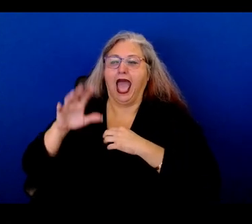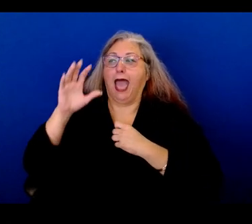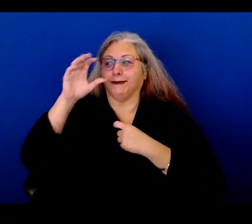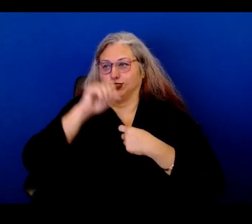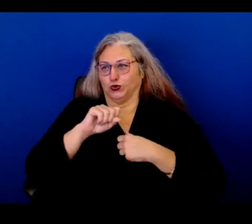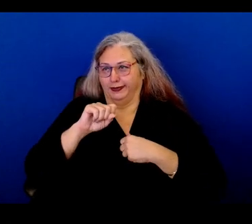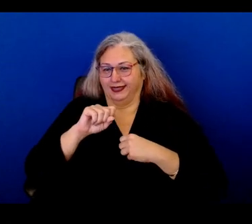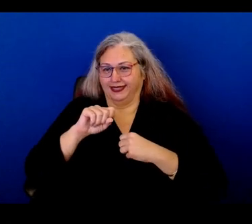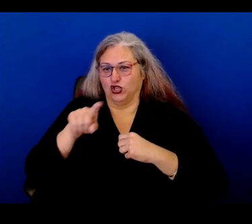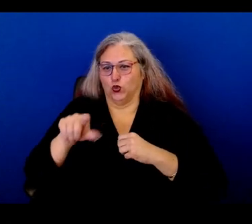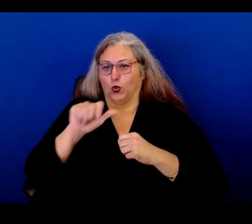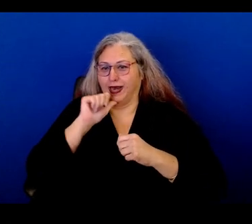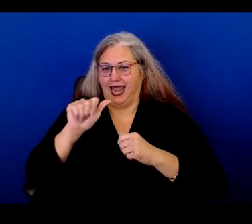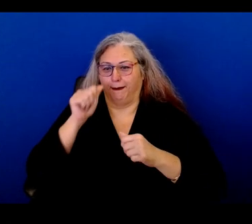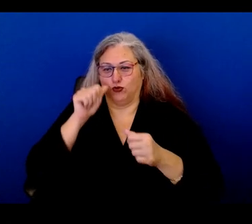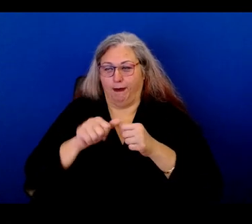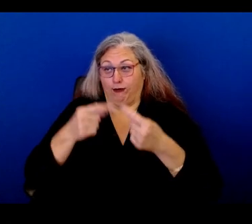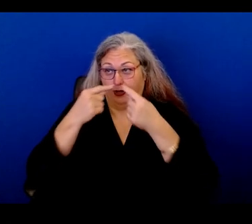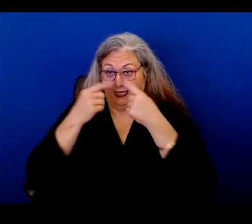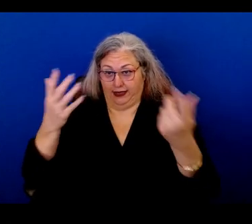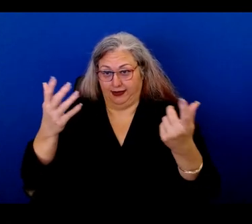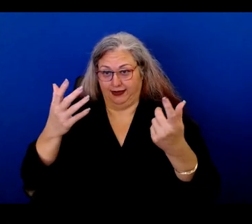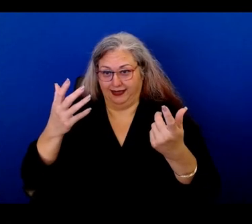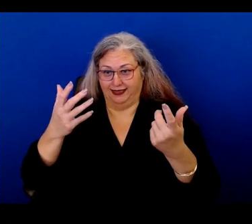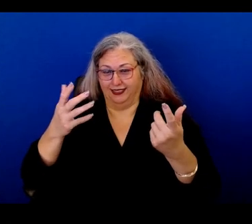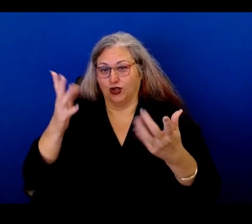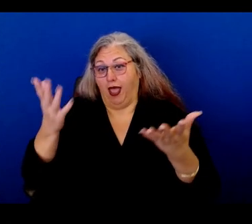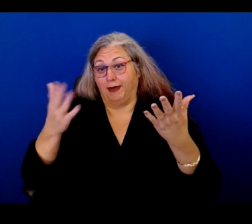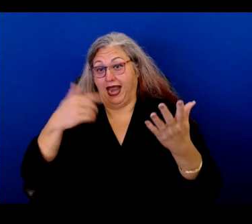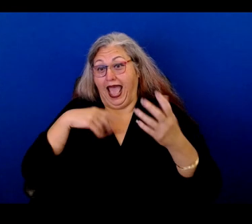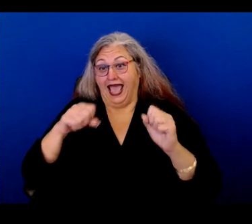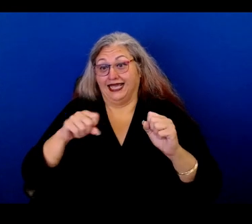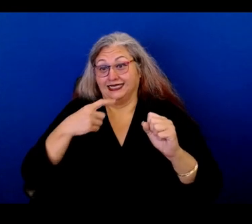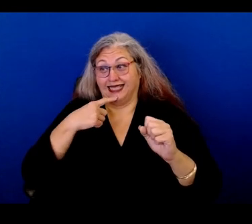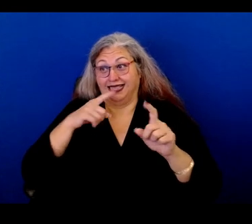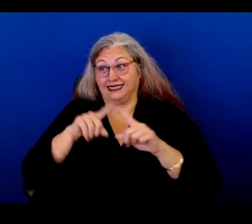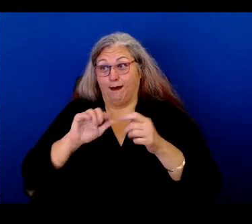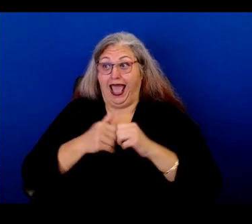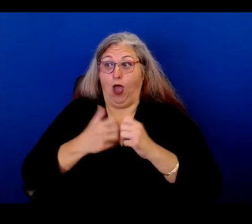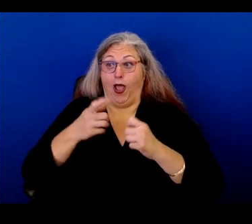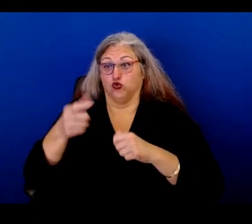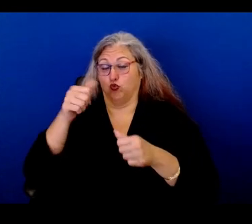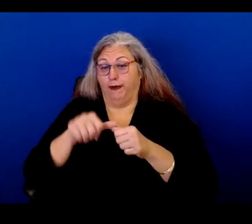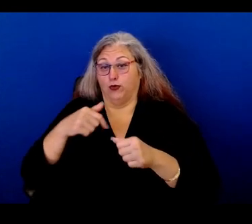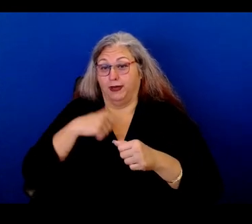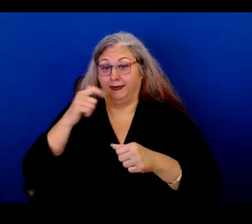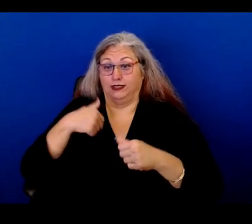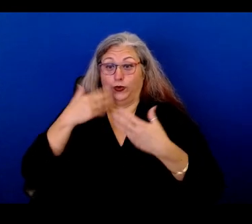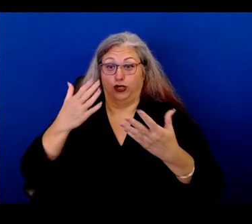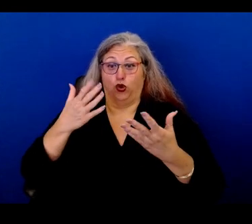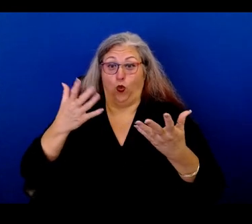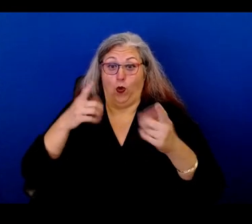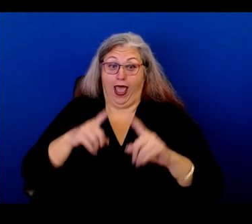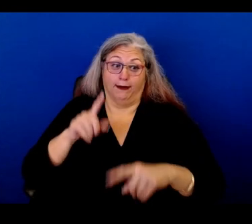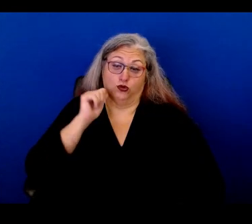remembering me. Okay, let's just say, I mean, I can answer the same question how I'd like for you to remember me, because we don't know anything about tomorrow, what's going to happen or